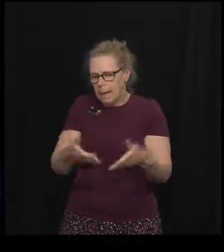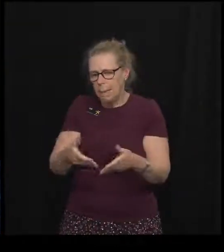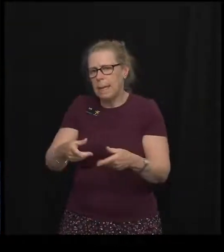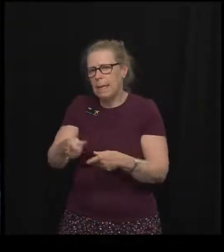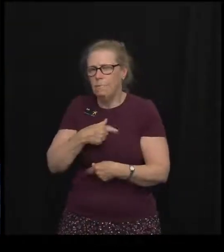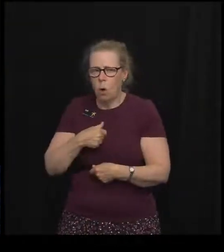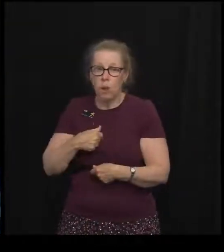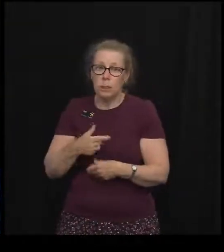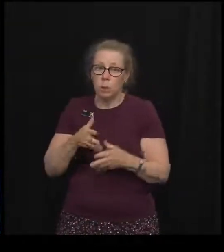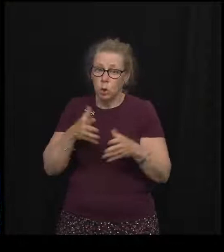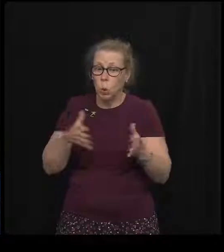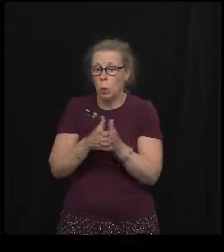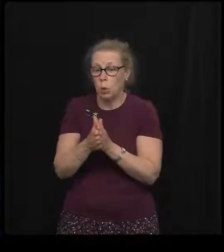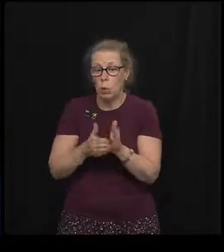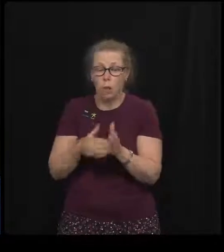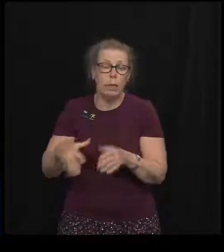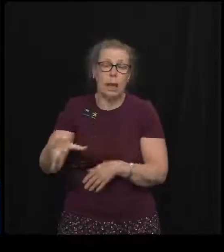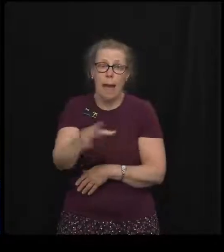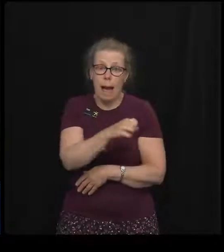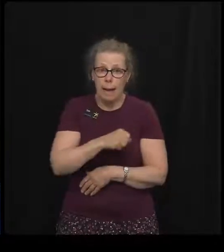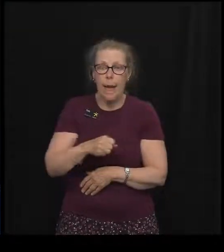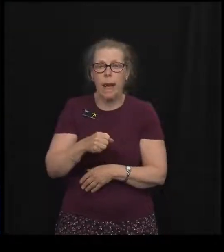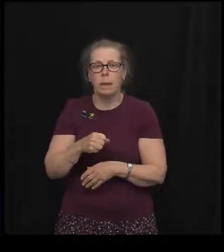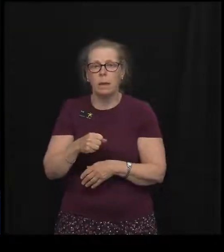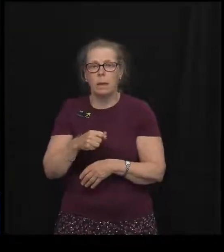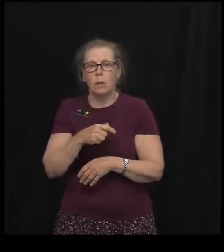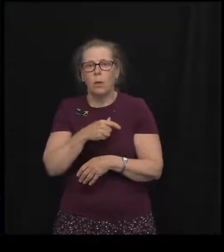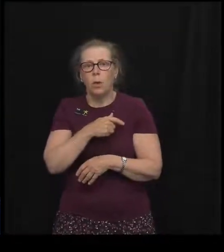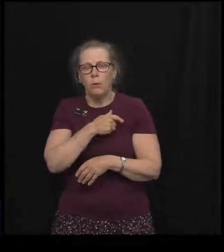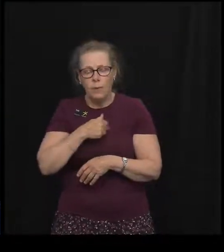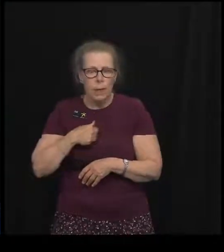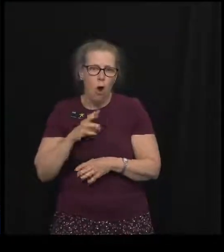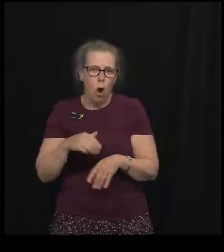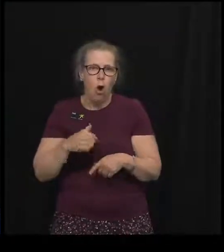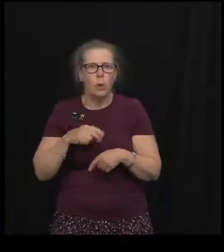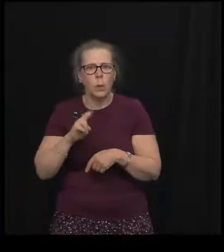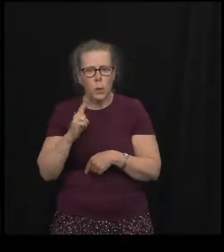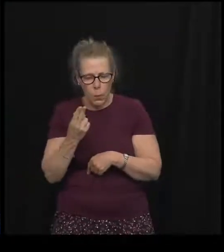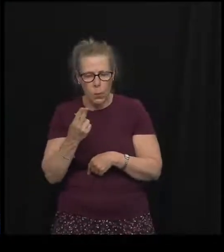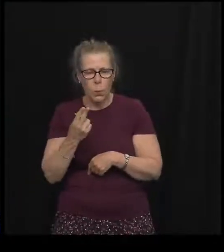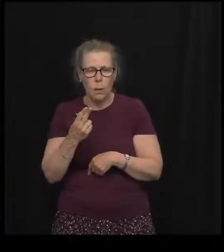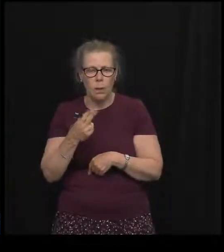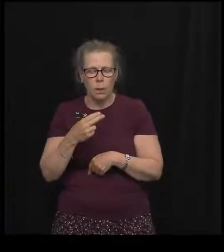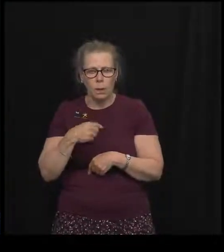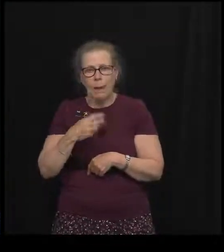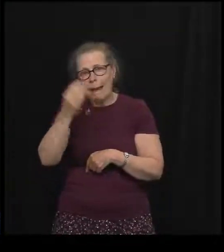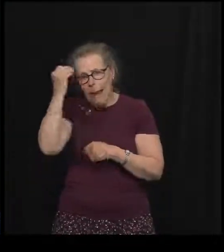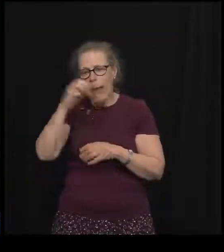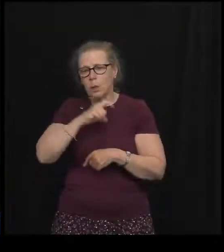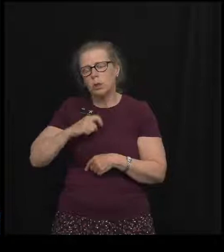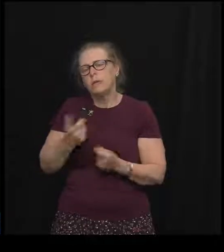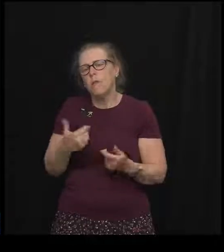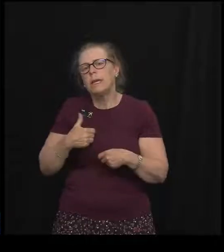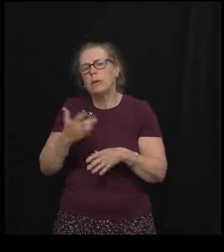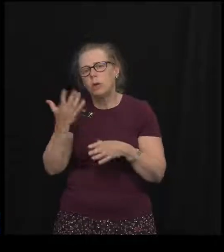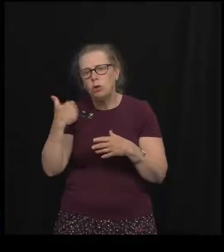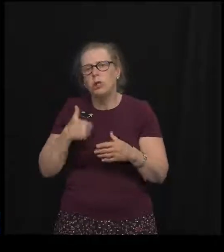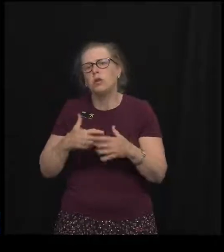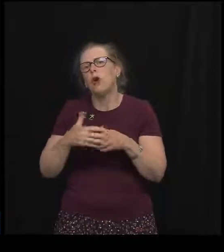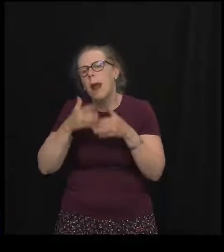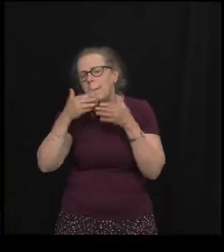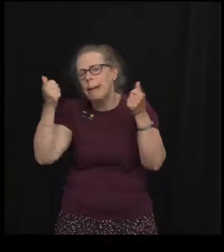many lessons that have been pointed out by the evaluations and so on, where the world could have done better to prevent the pandemic. And I